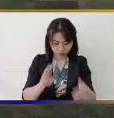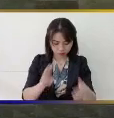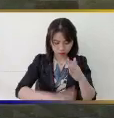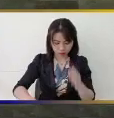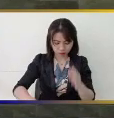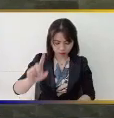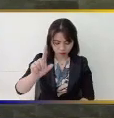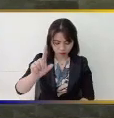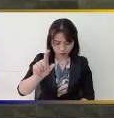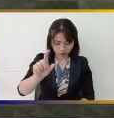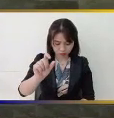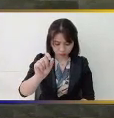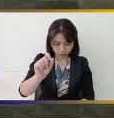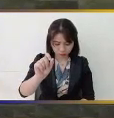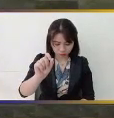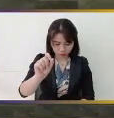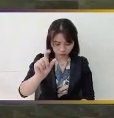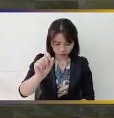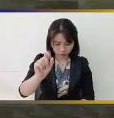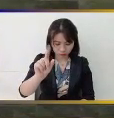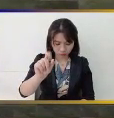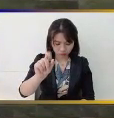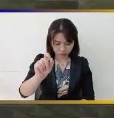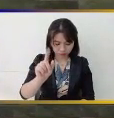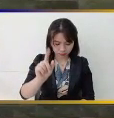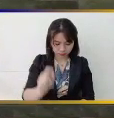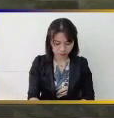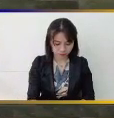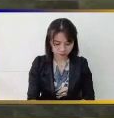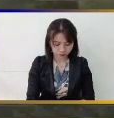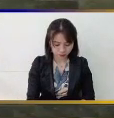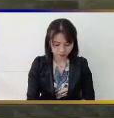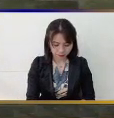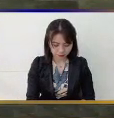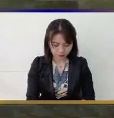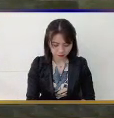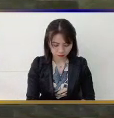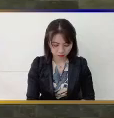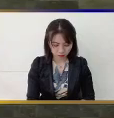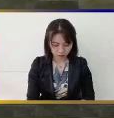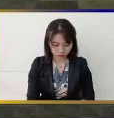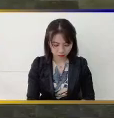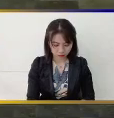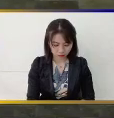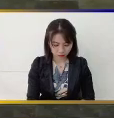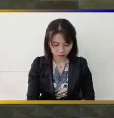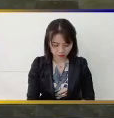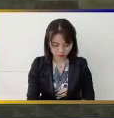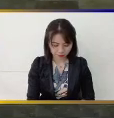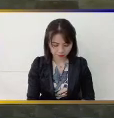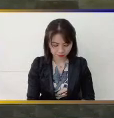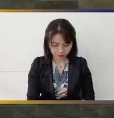bowed together and could in no wise lift up herself.